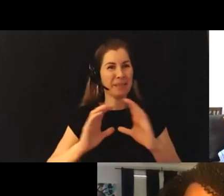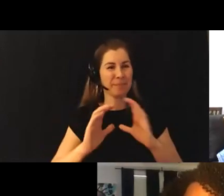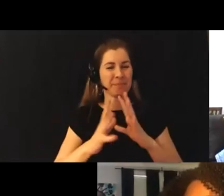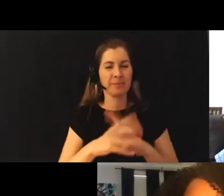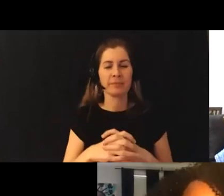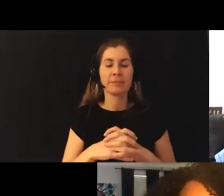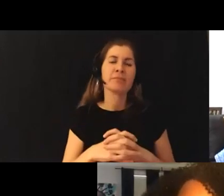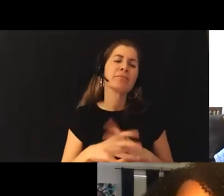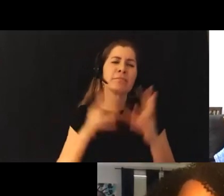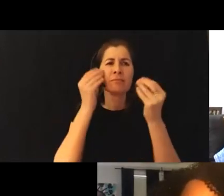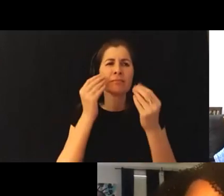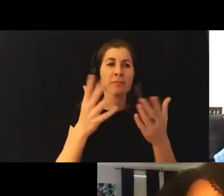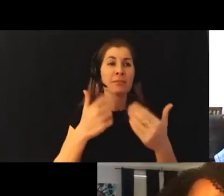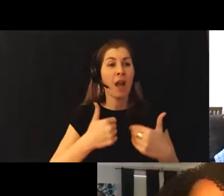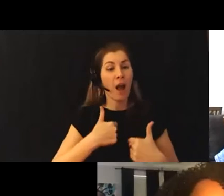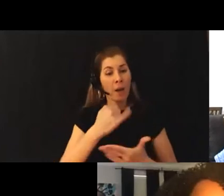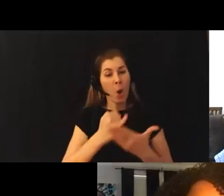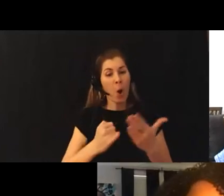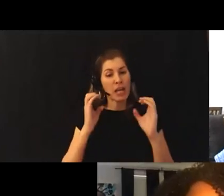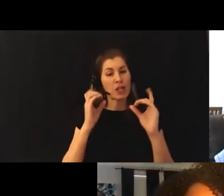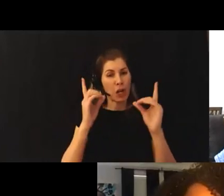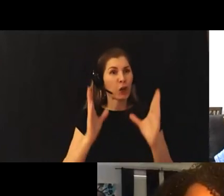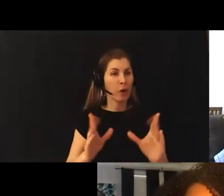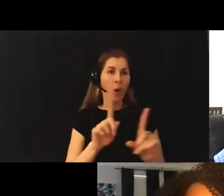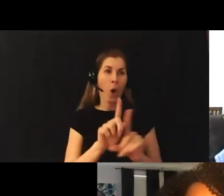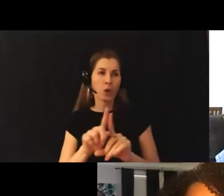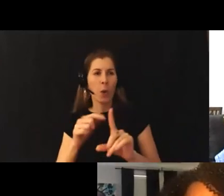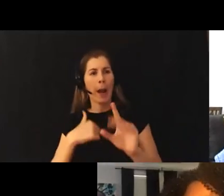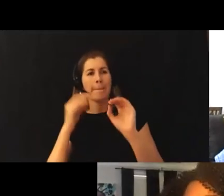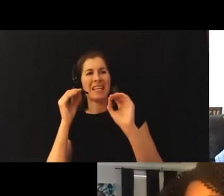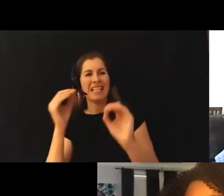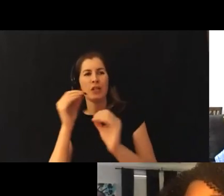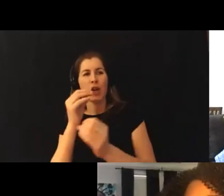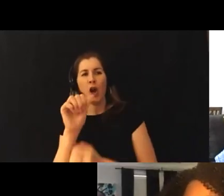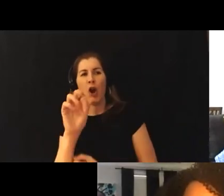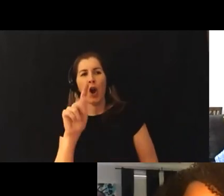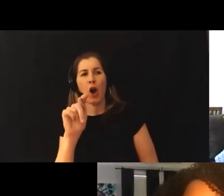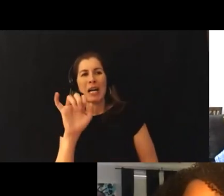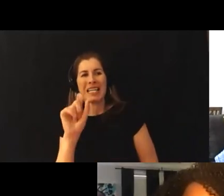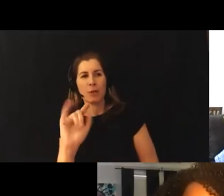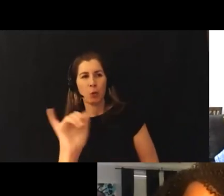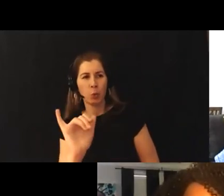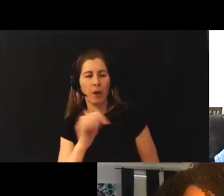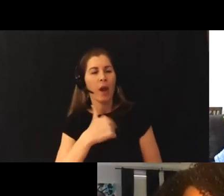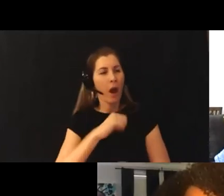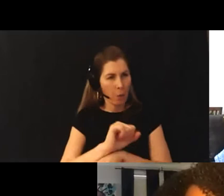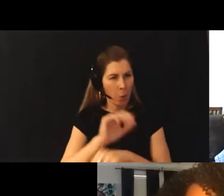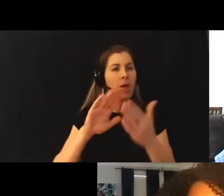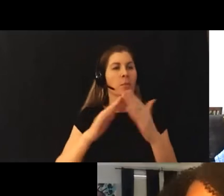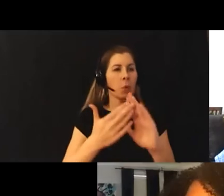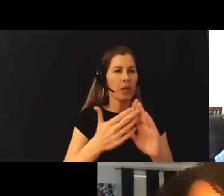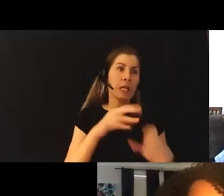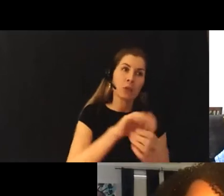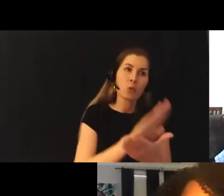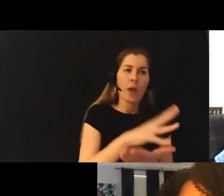To me, I just want to say I am an arts educator. I also am a teaching artist. So, I work in the community outside of school.